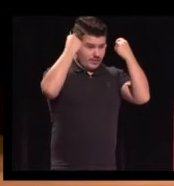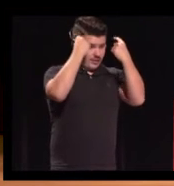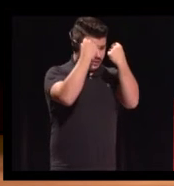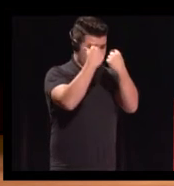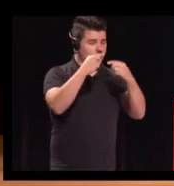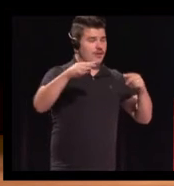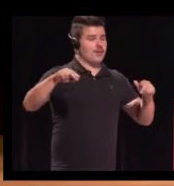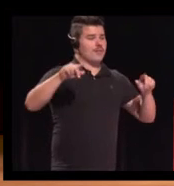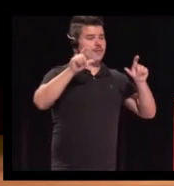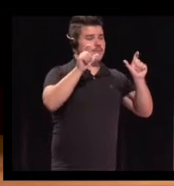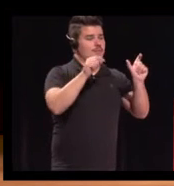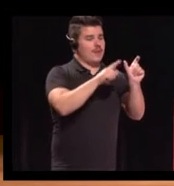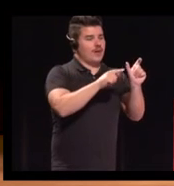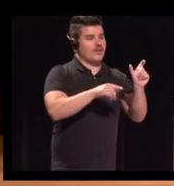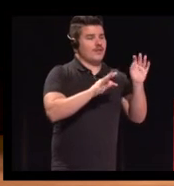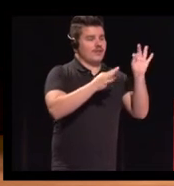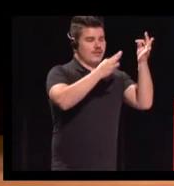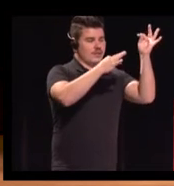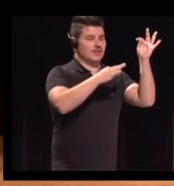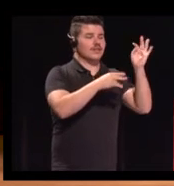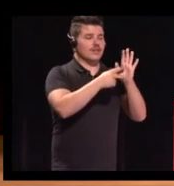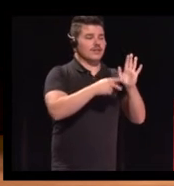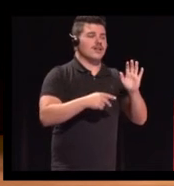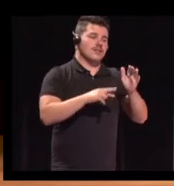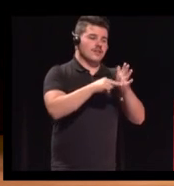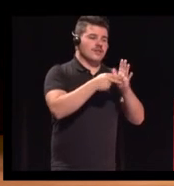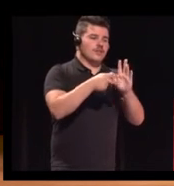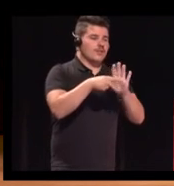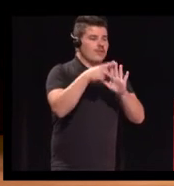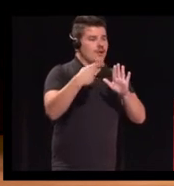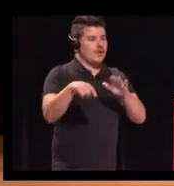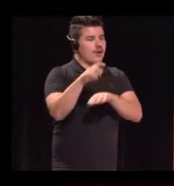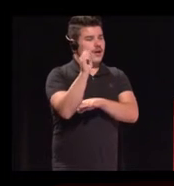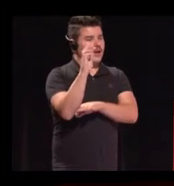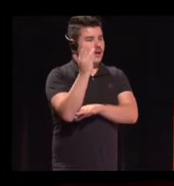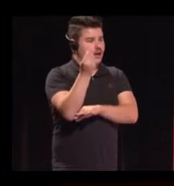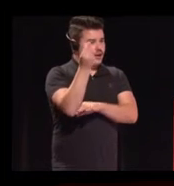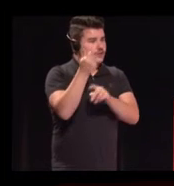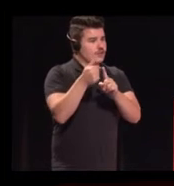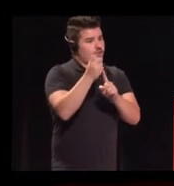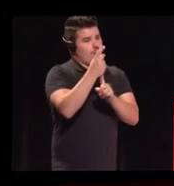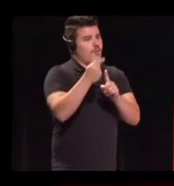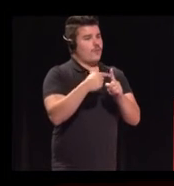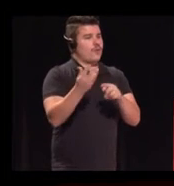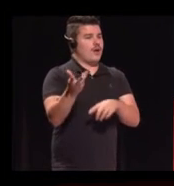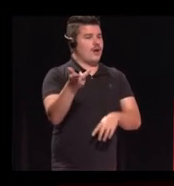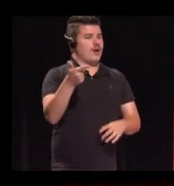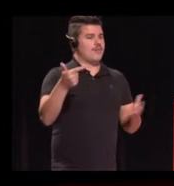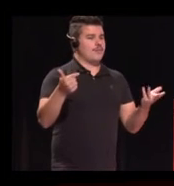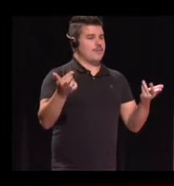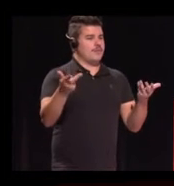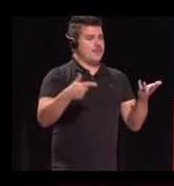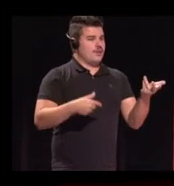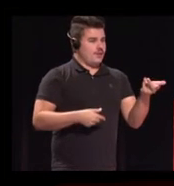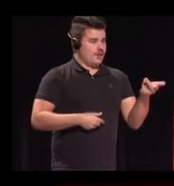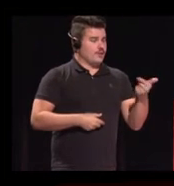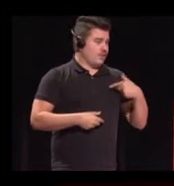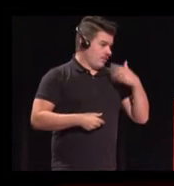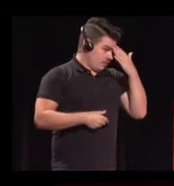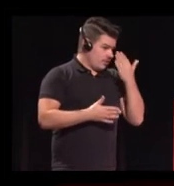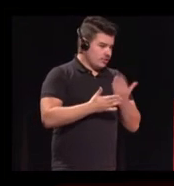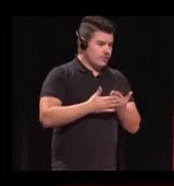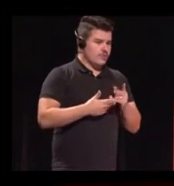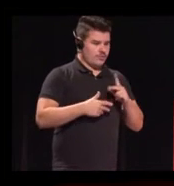can translate it into arts, crafts, or skills. Now, I personally believe that engineers